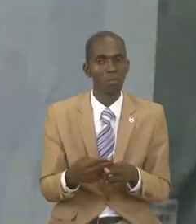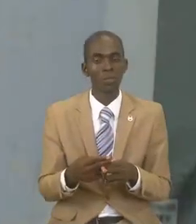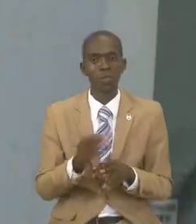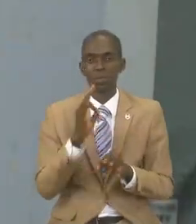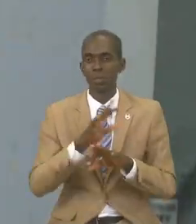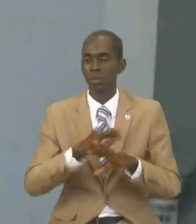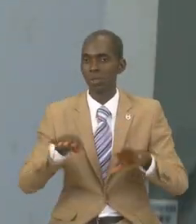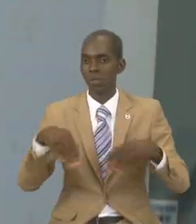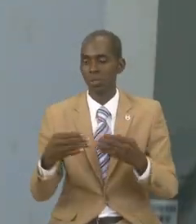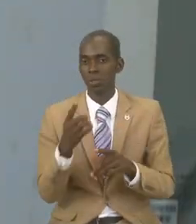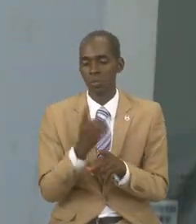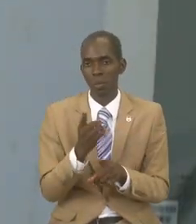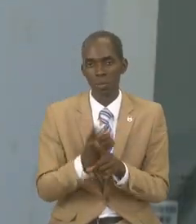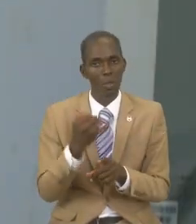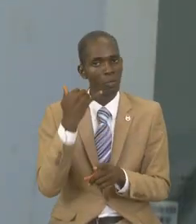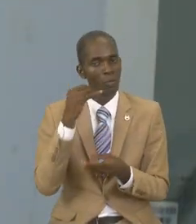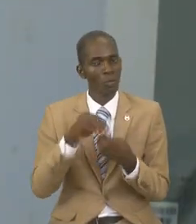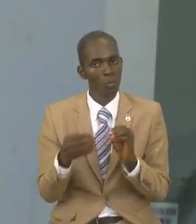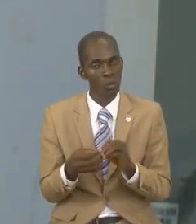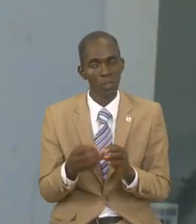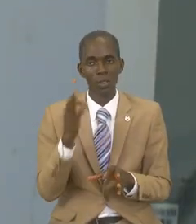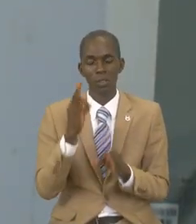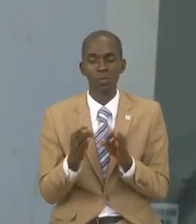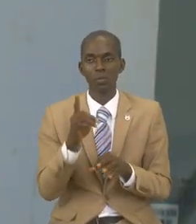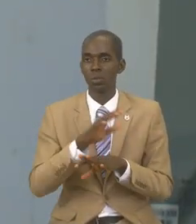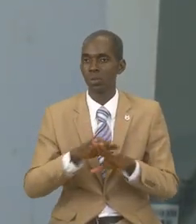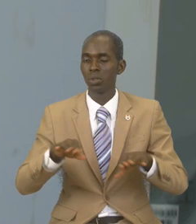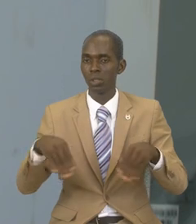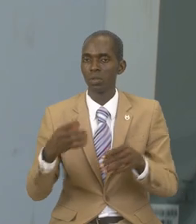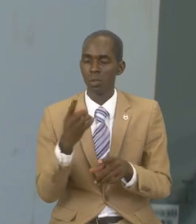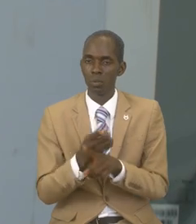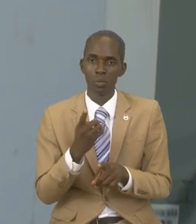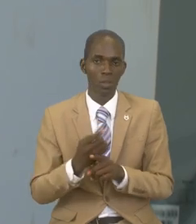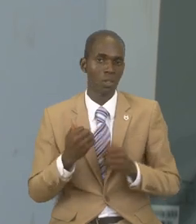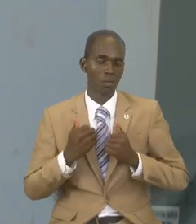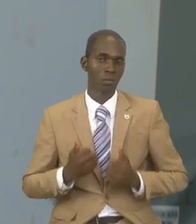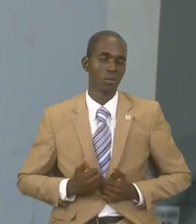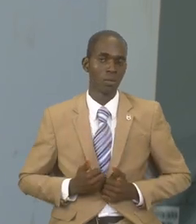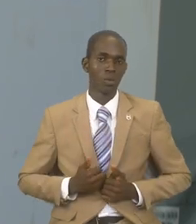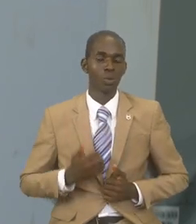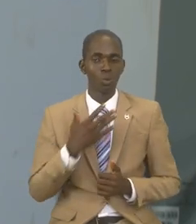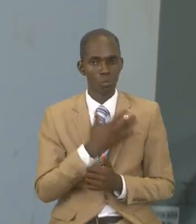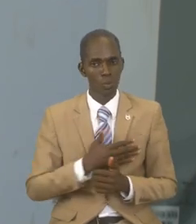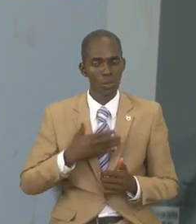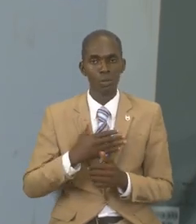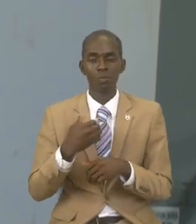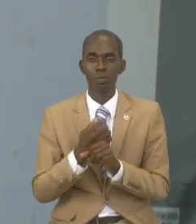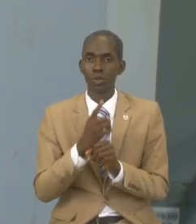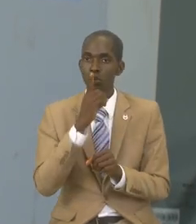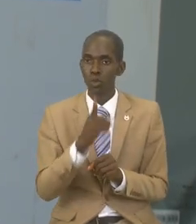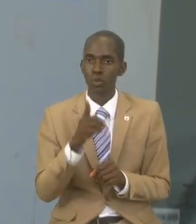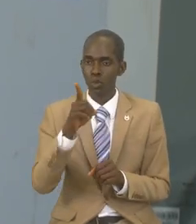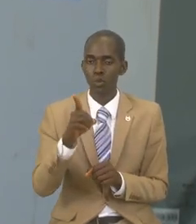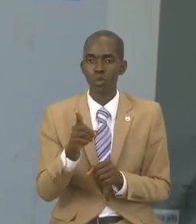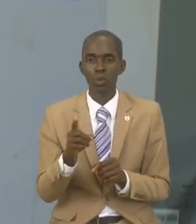counselor. Therefore, remain standing and make sure you are attended to before